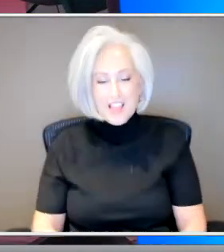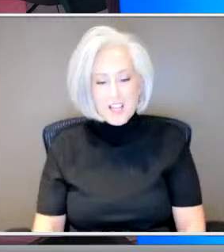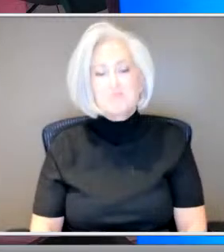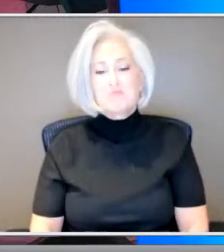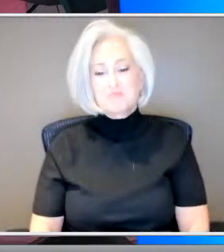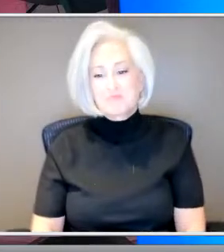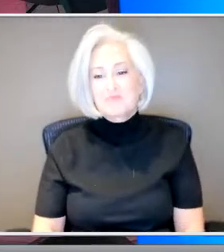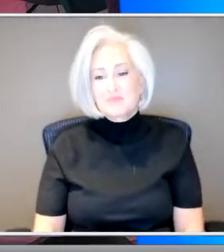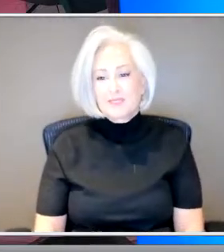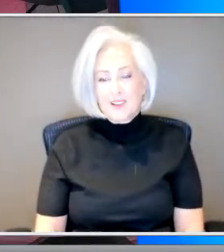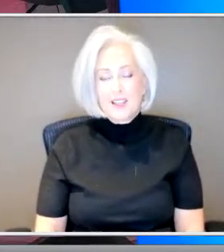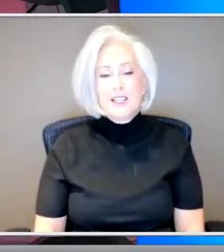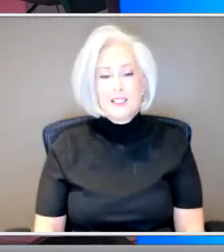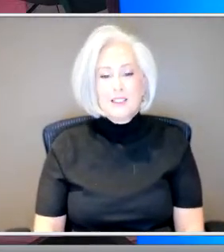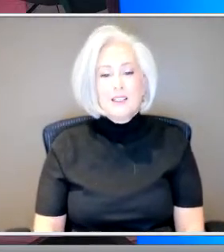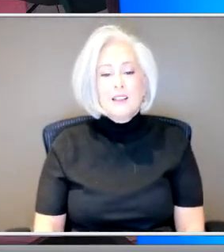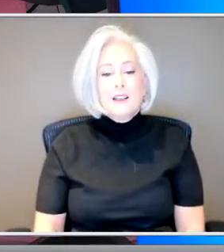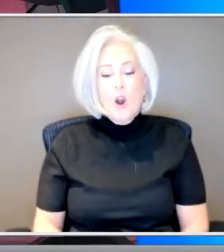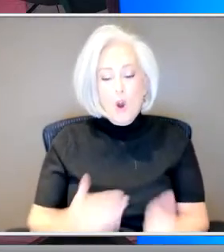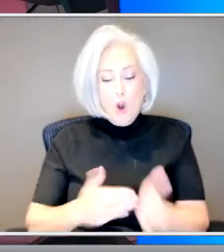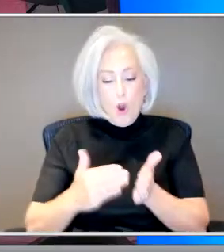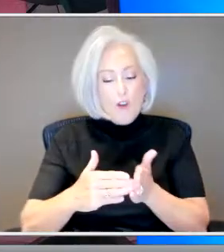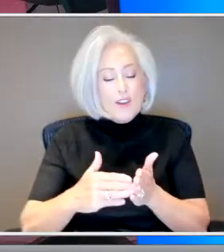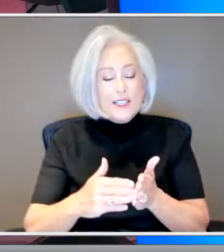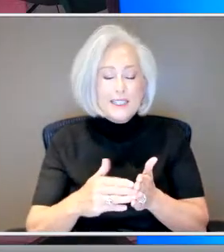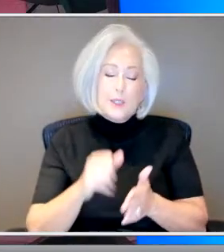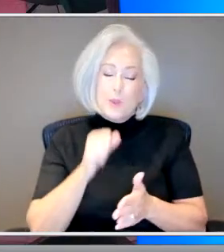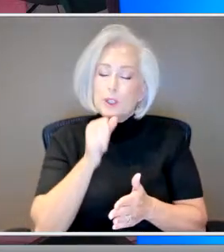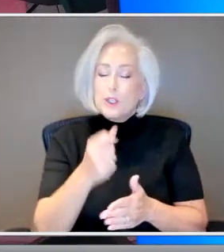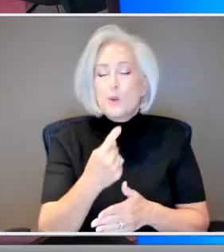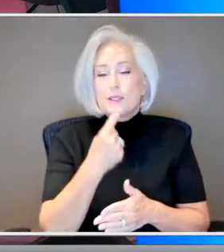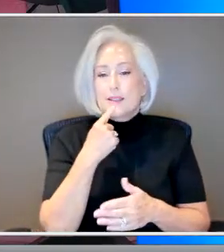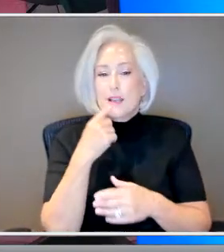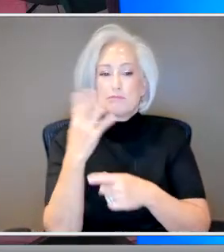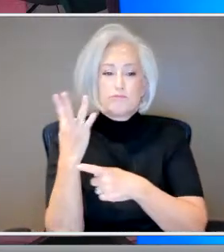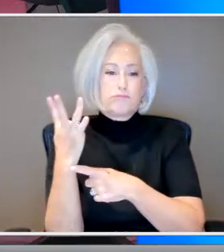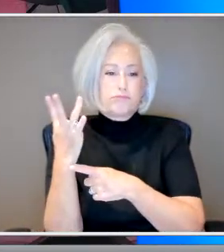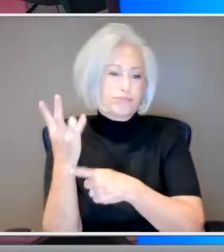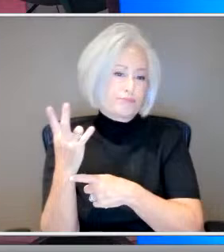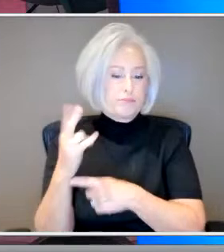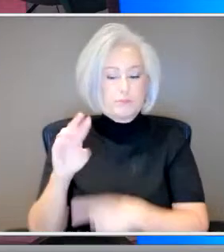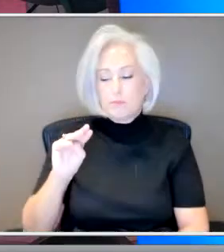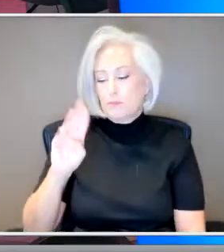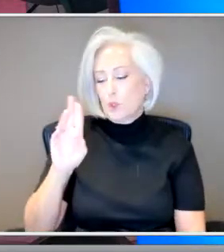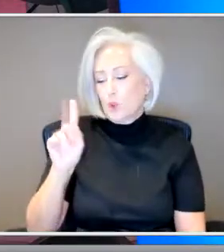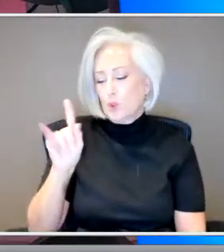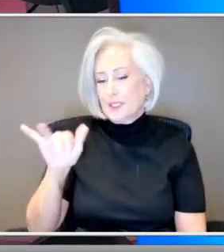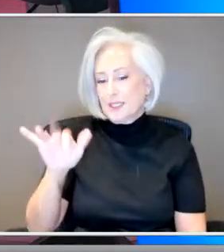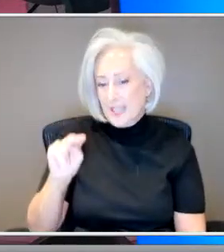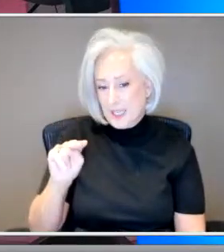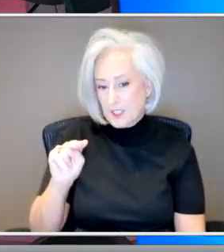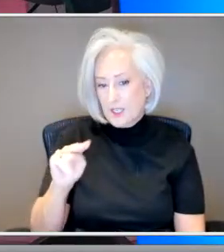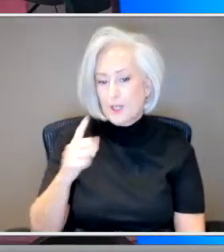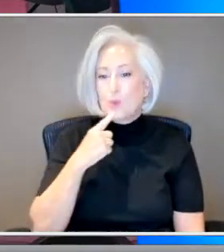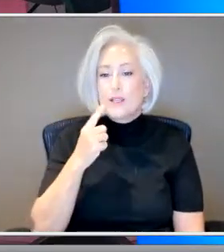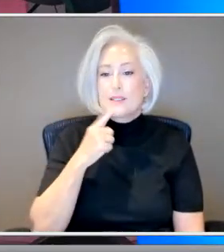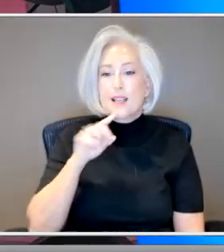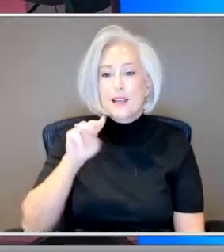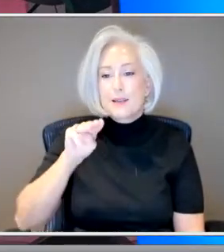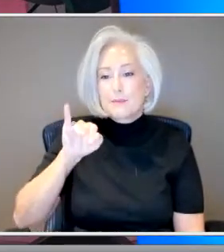all learned is you don't say mutation, it's a misspelling. Yeah. Which is way more clear, and